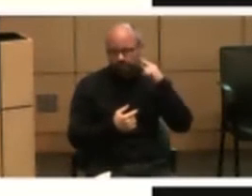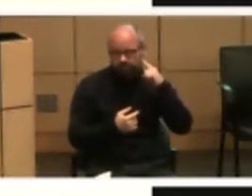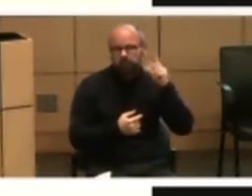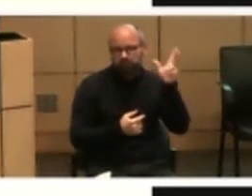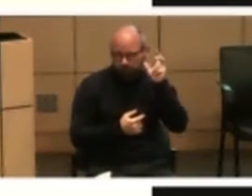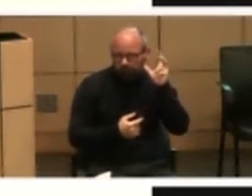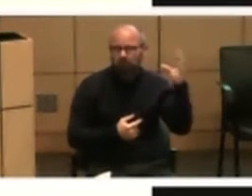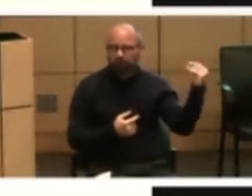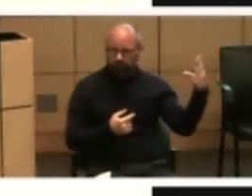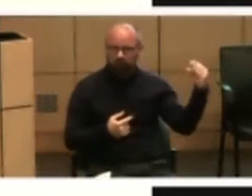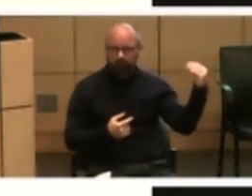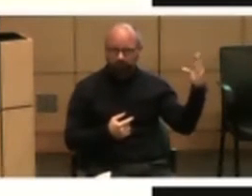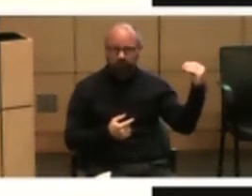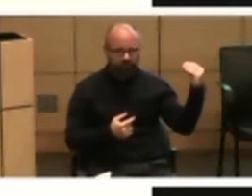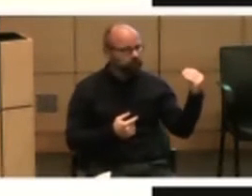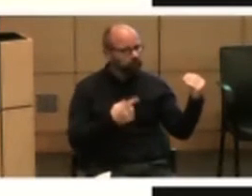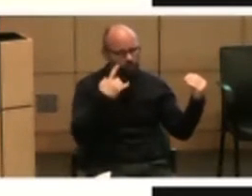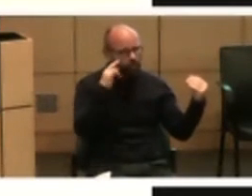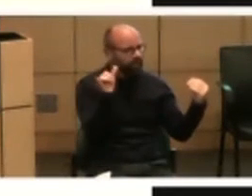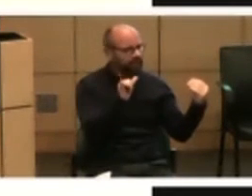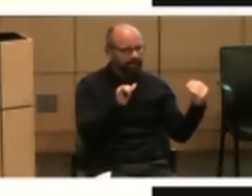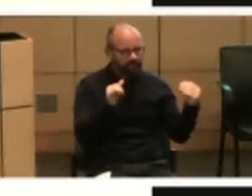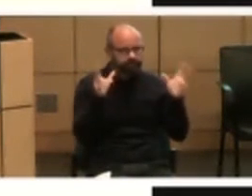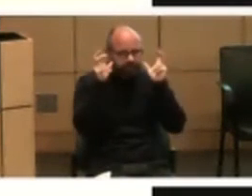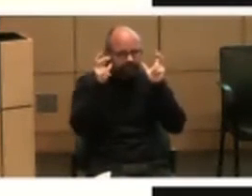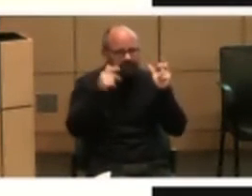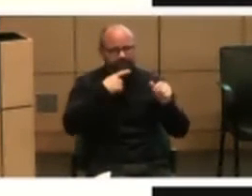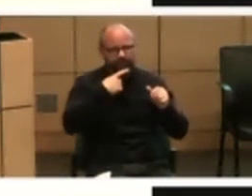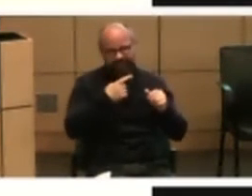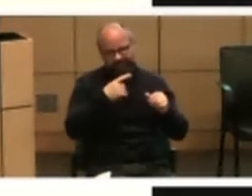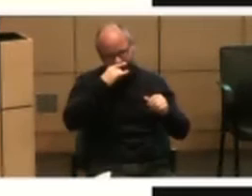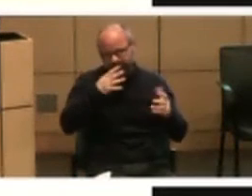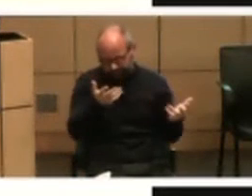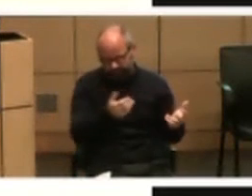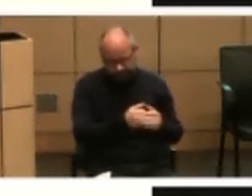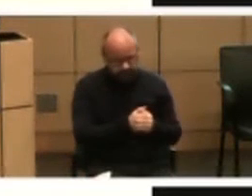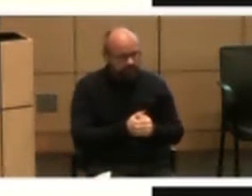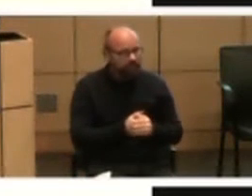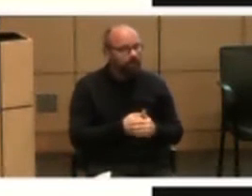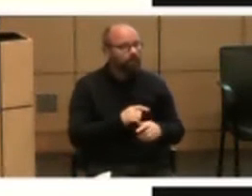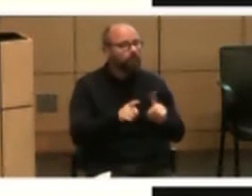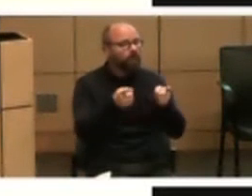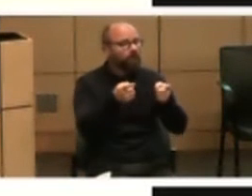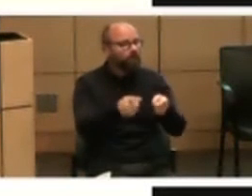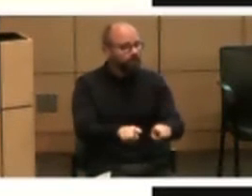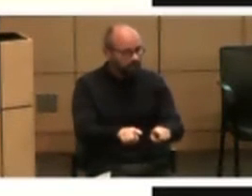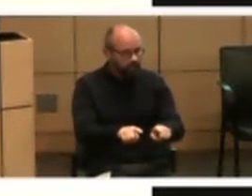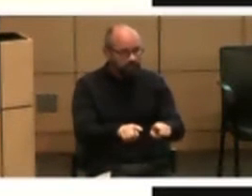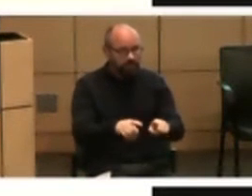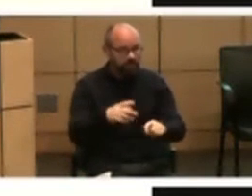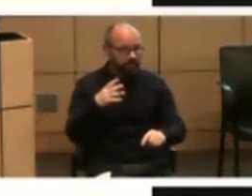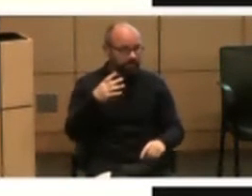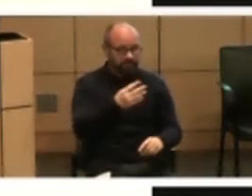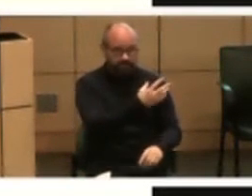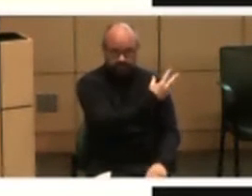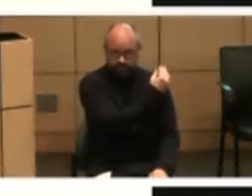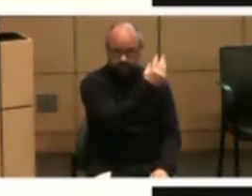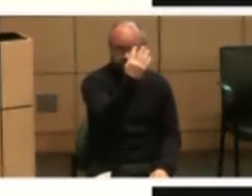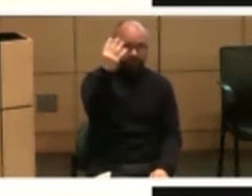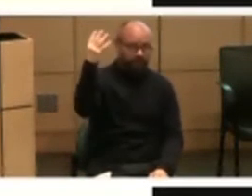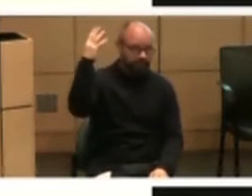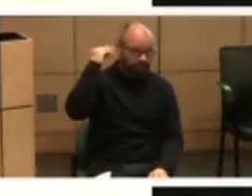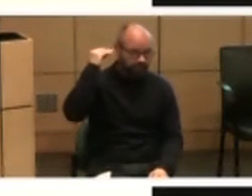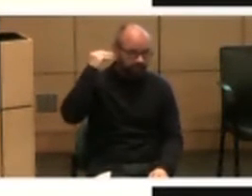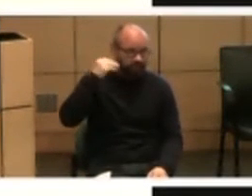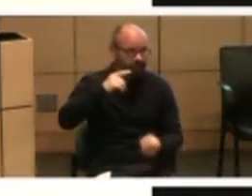hearing, there's not a big hit. However, you can see that once you present the target speech to the poor ear